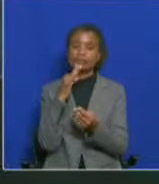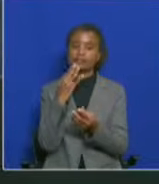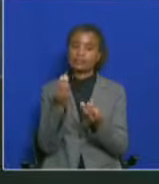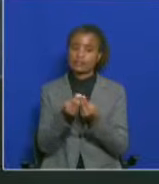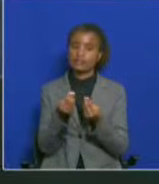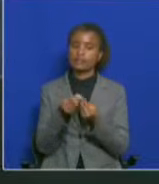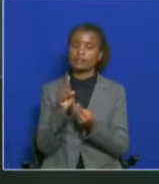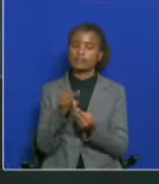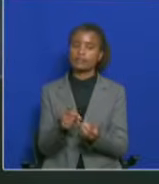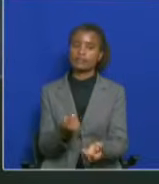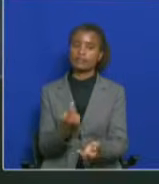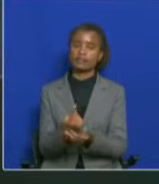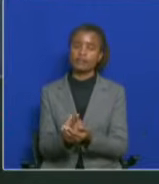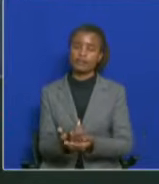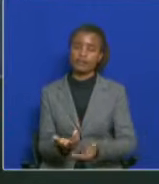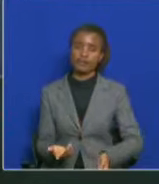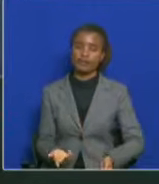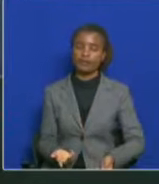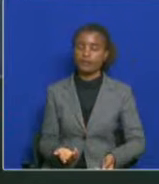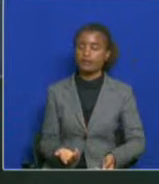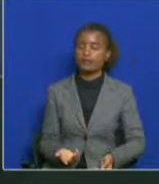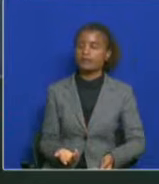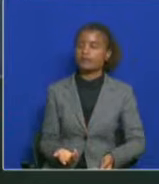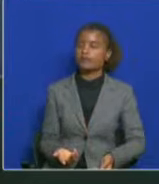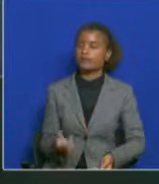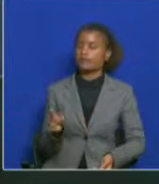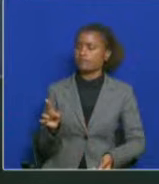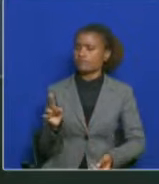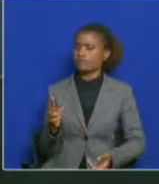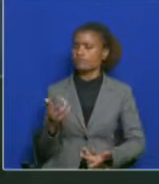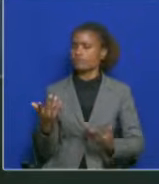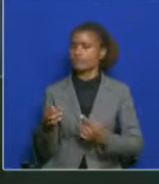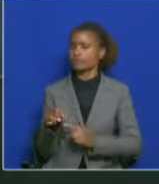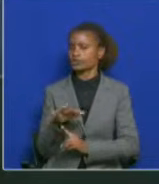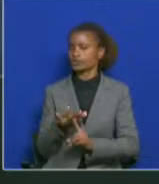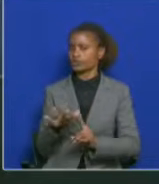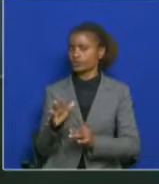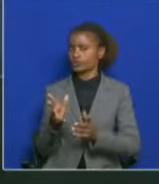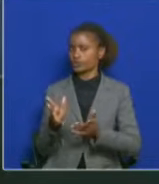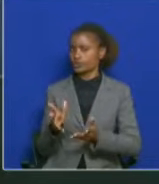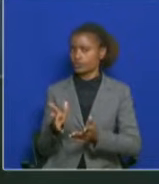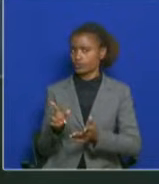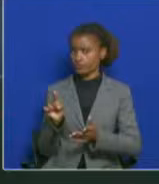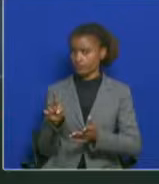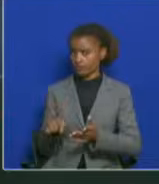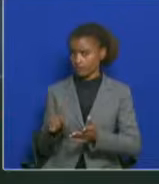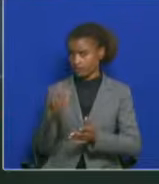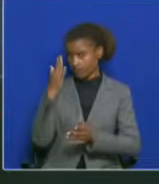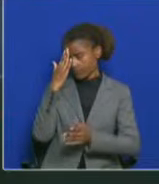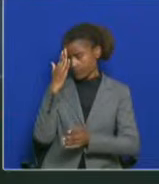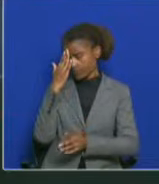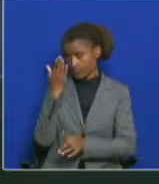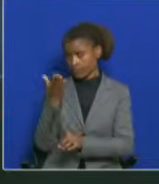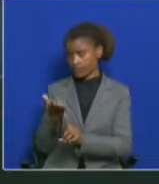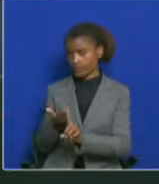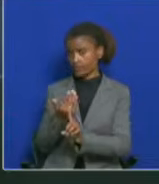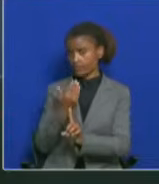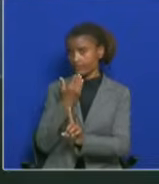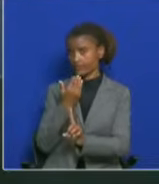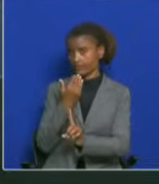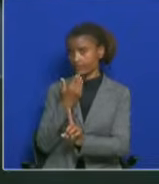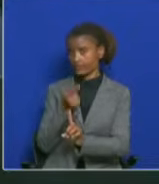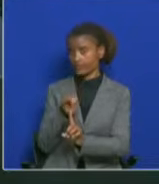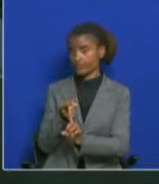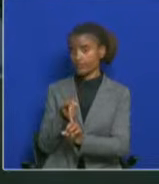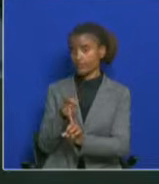those circumstances, must we not know who that second communicator is